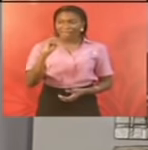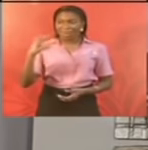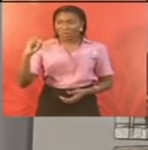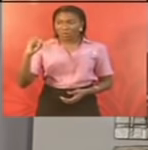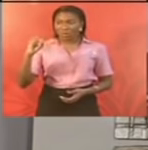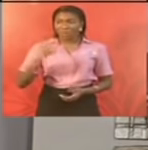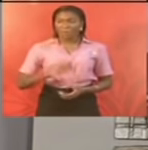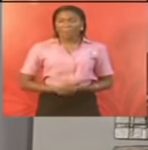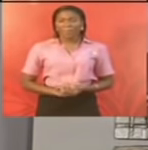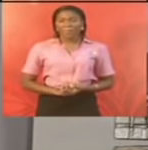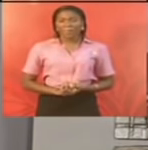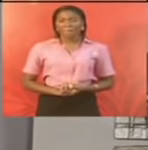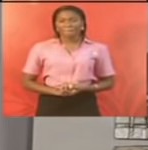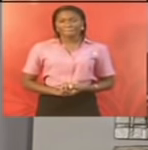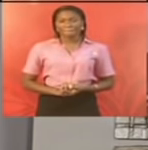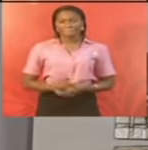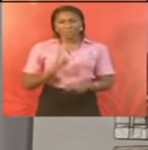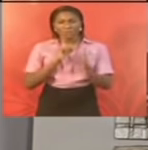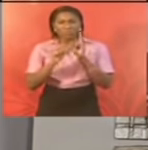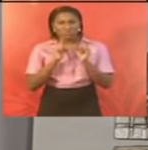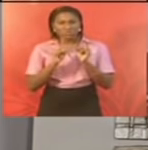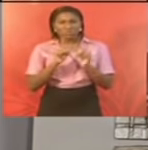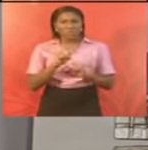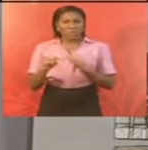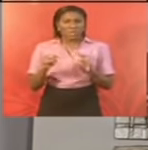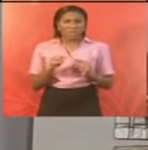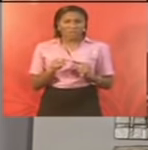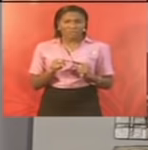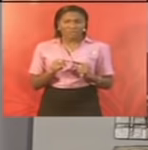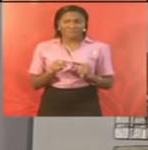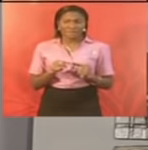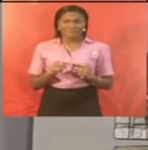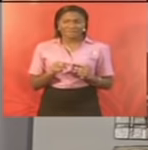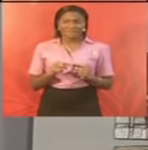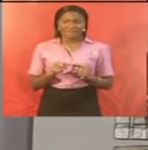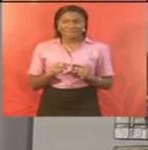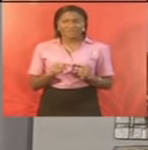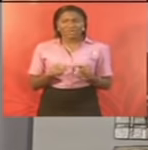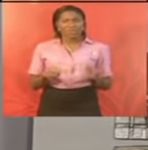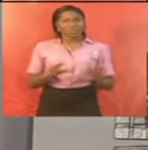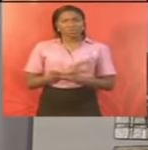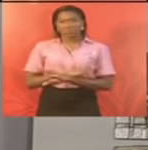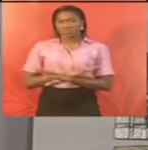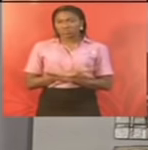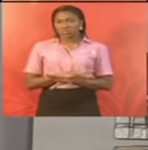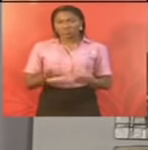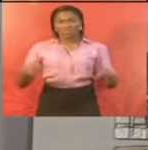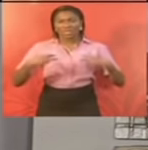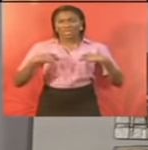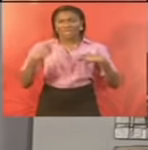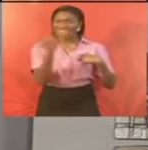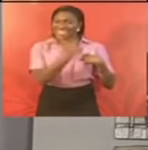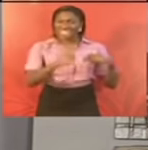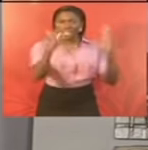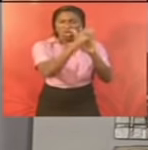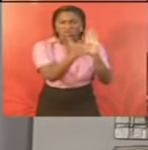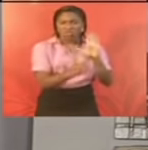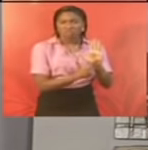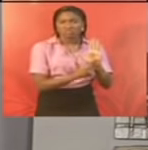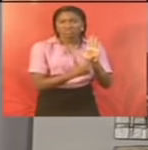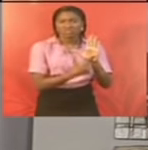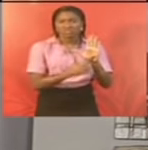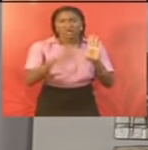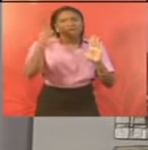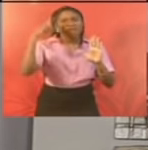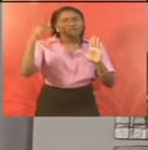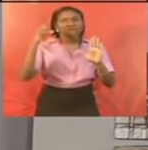Candice, you could correct me if I'm wrong, there is no legal framework or requirement to